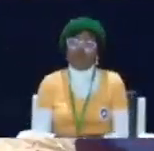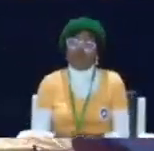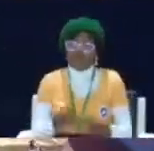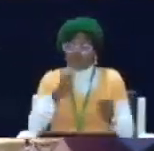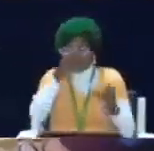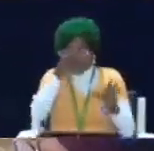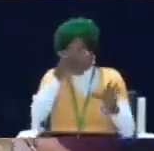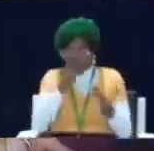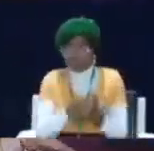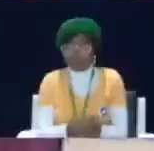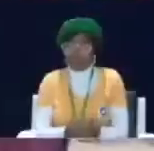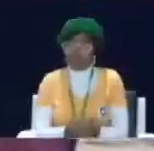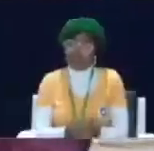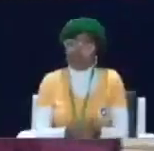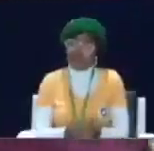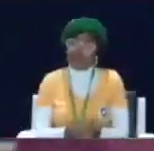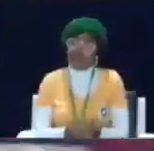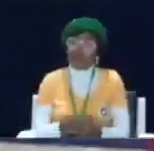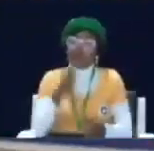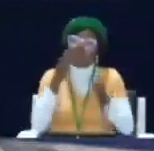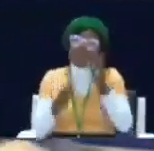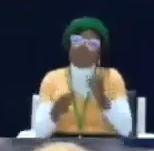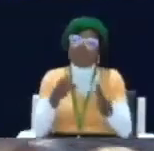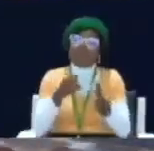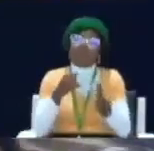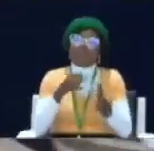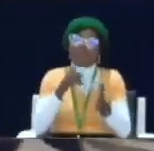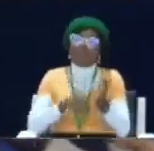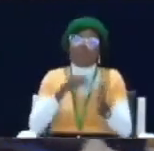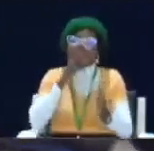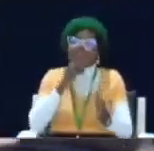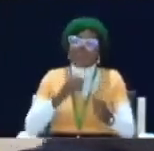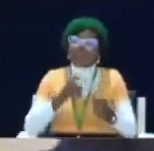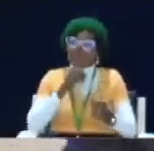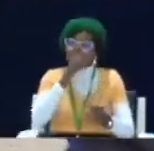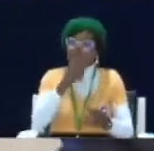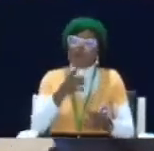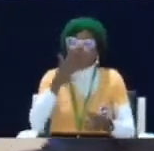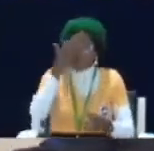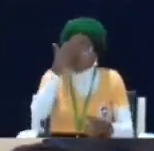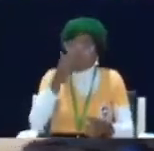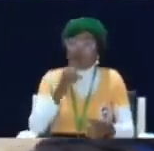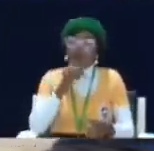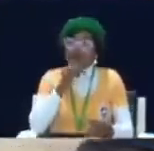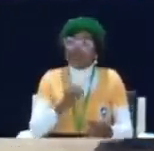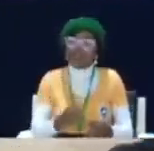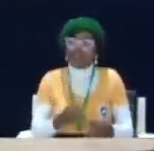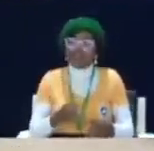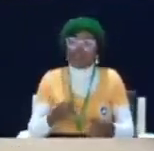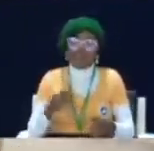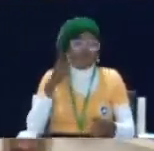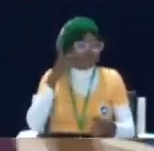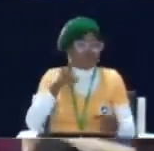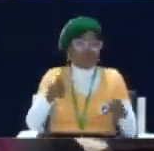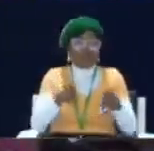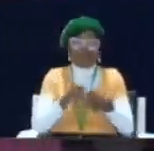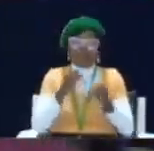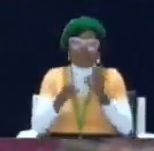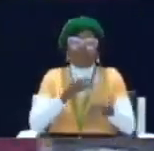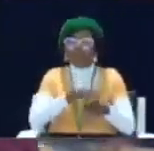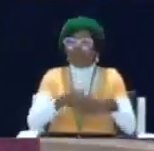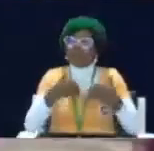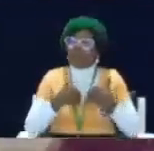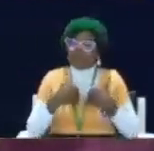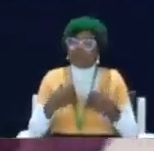Father, if this is true, then why does it look like we don't have enough hands? Just